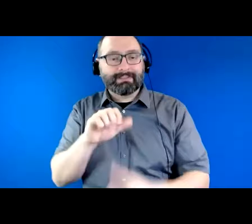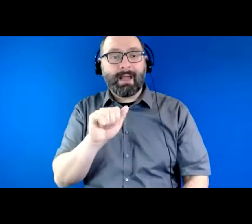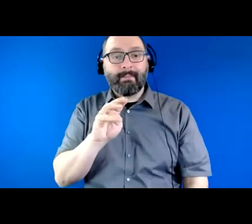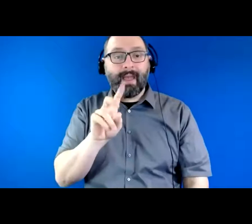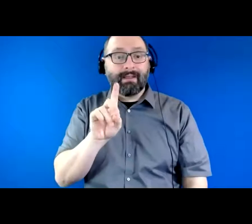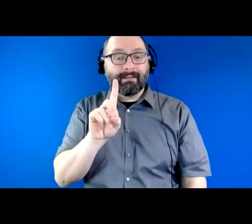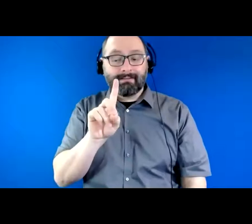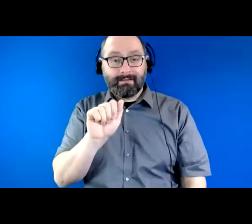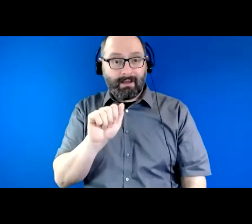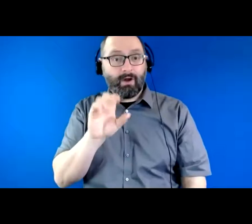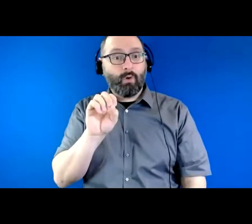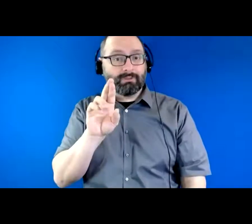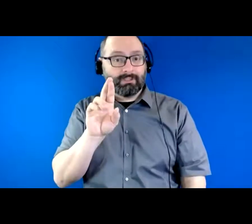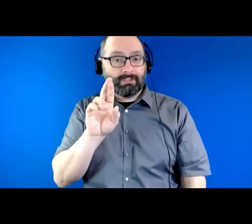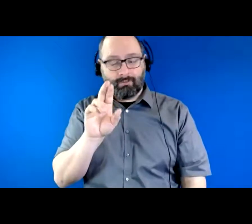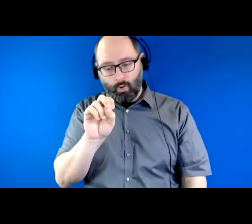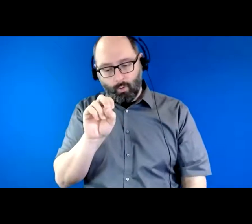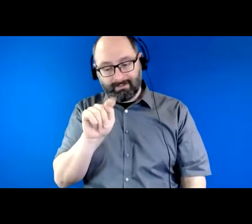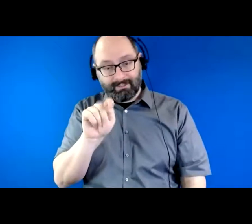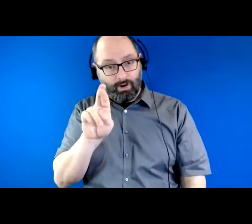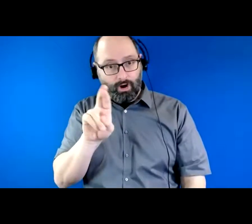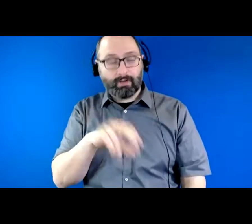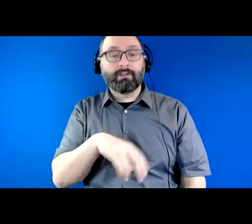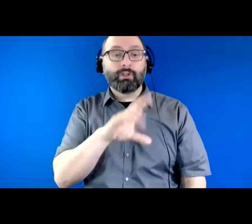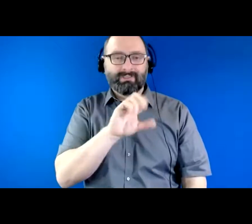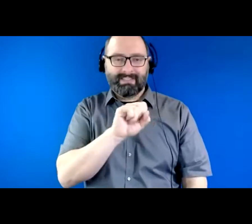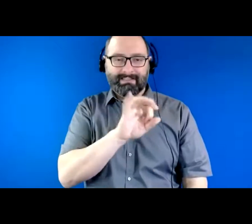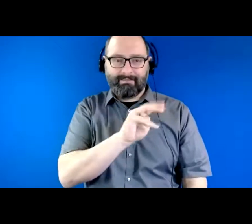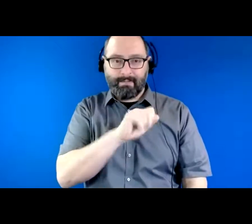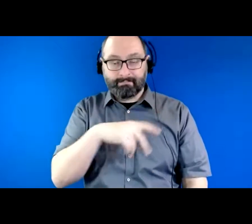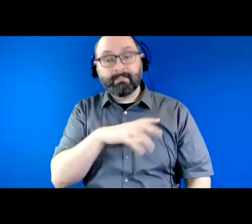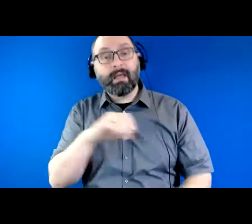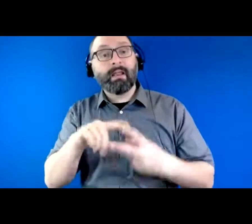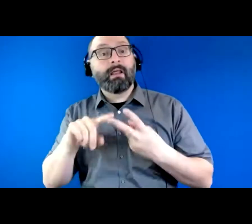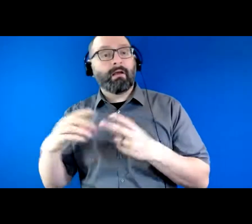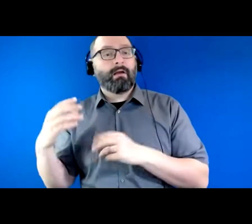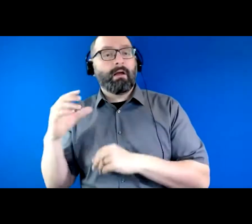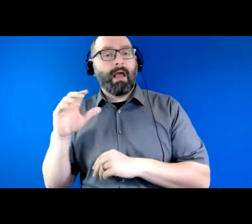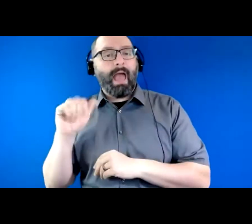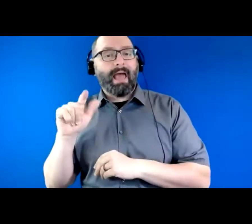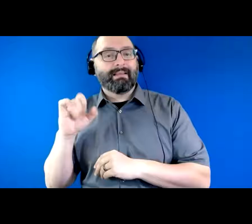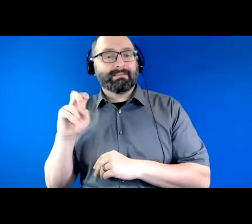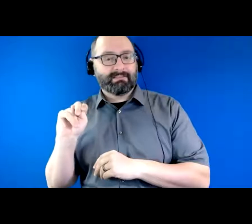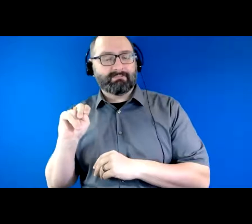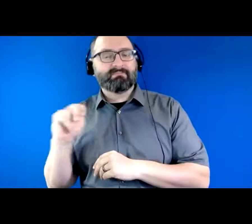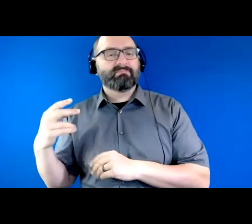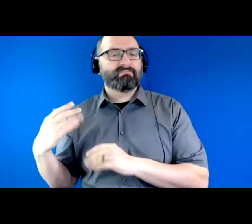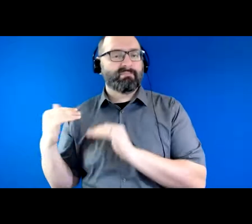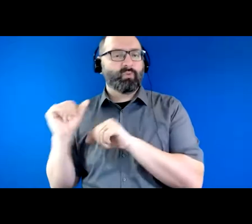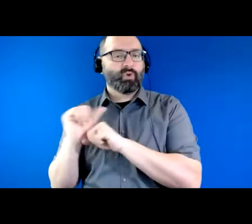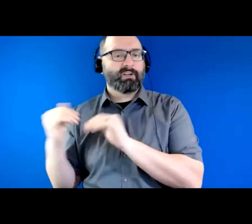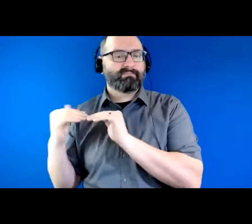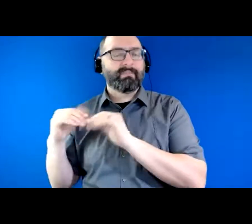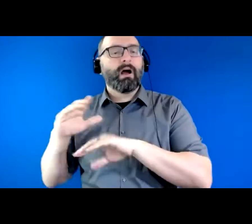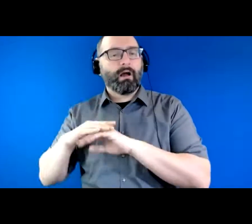Dunbar, OTR, over at UCSF MAC, and Alison Moritz, a colleague of mine at Institute on Aging. She's the